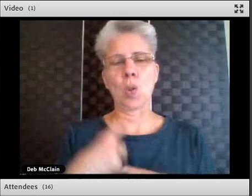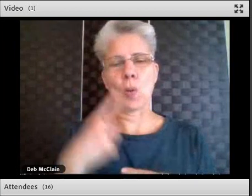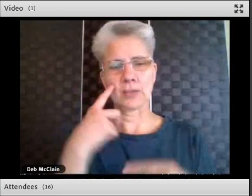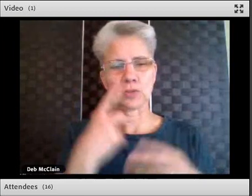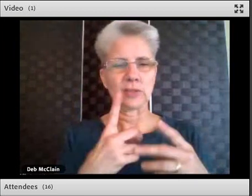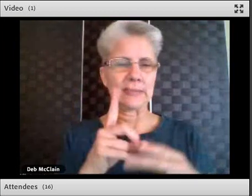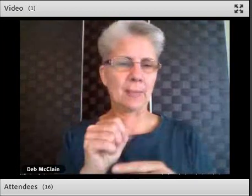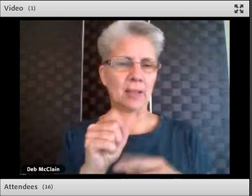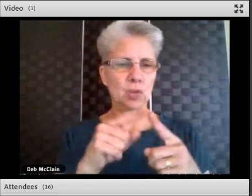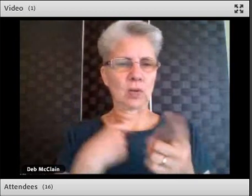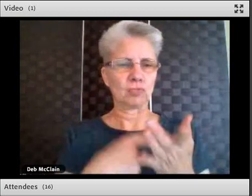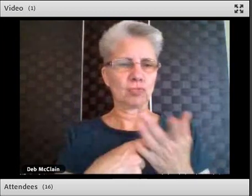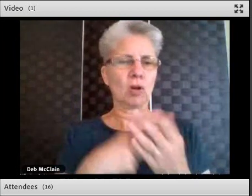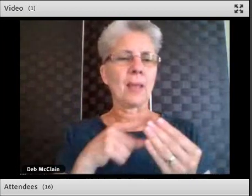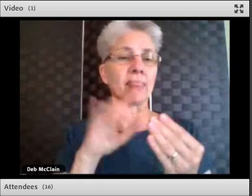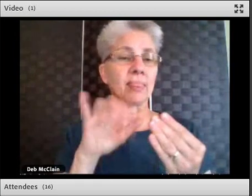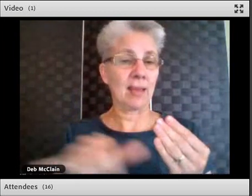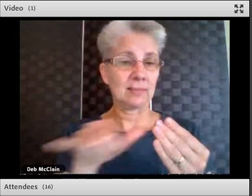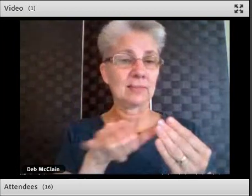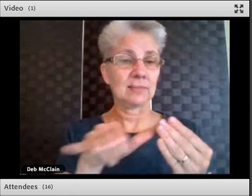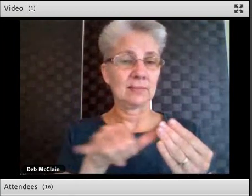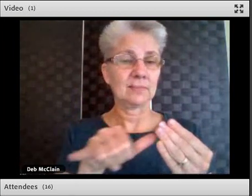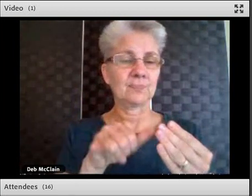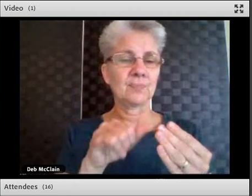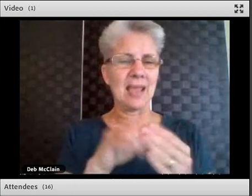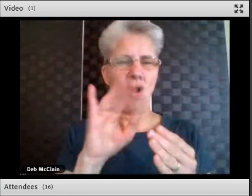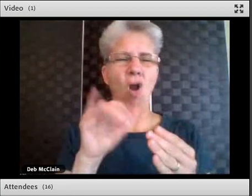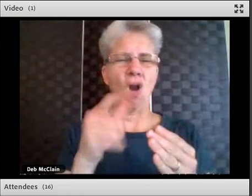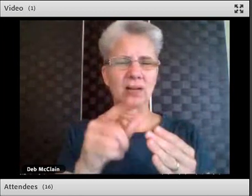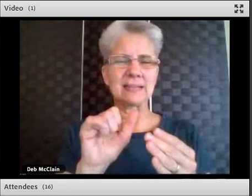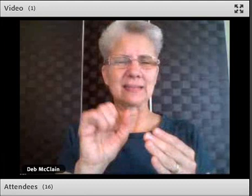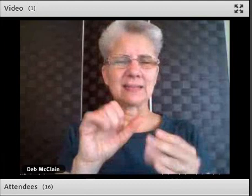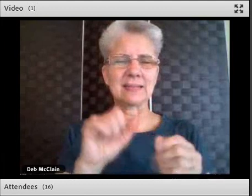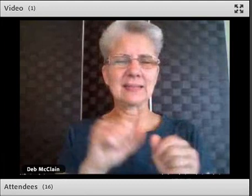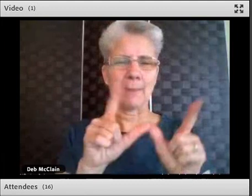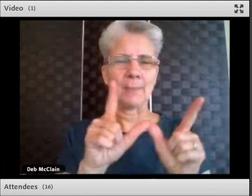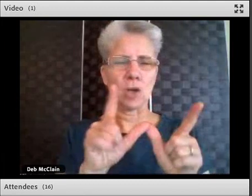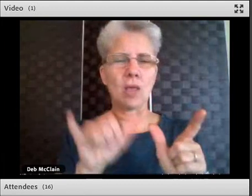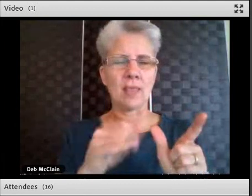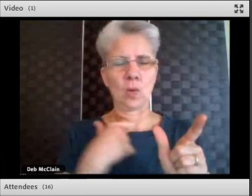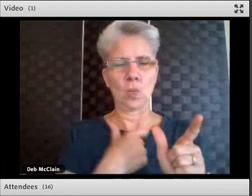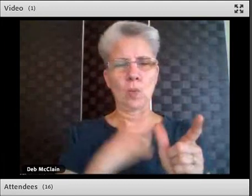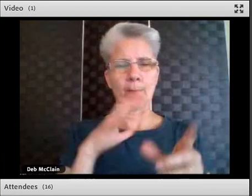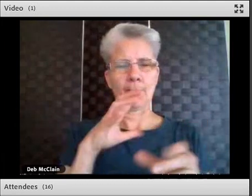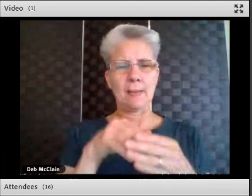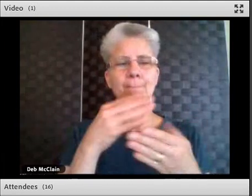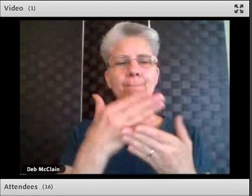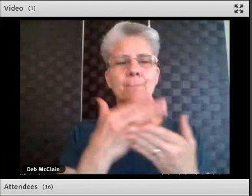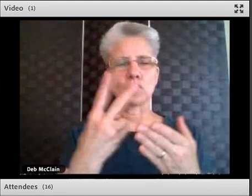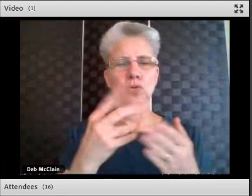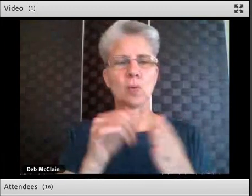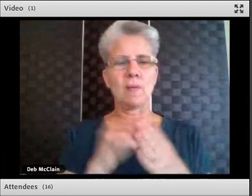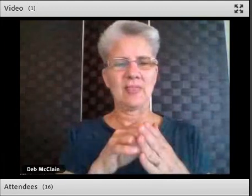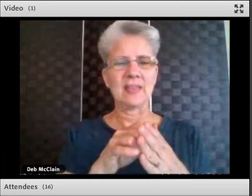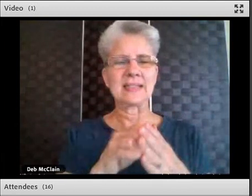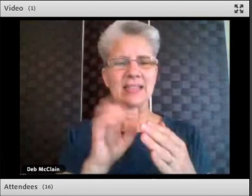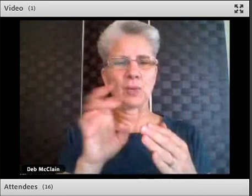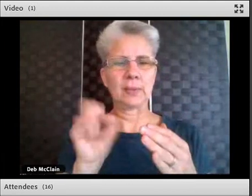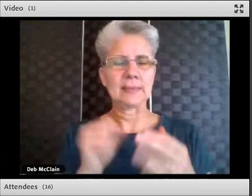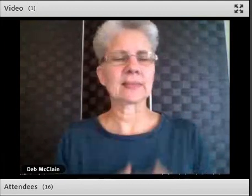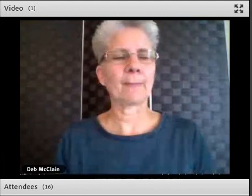disability. So we're going to talk about that in the August seminar that will be part 2 of this particular